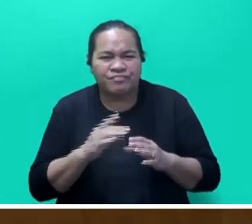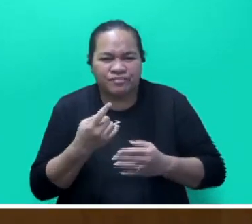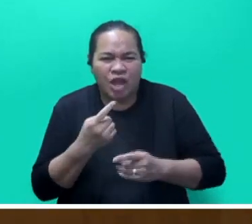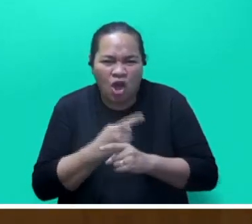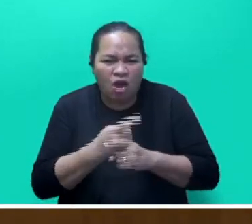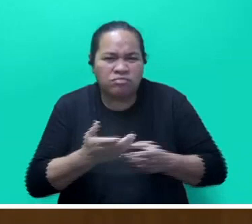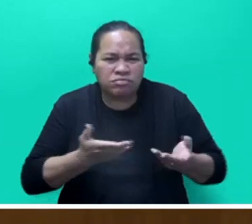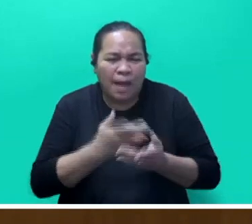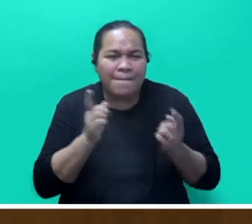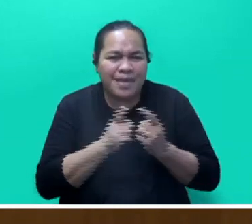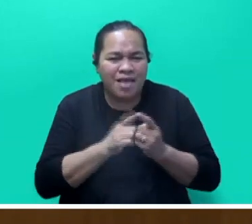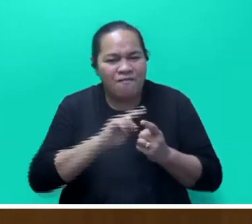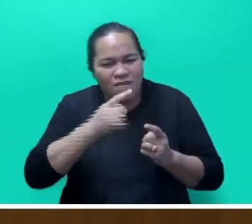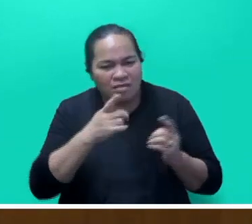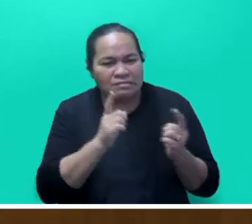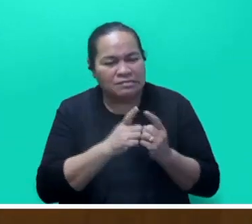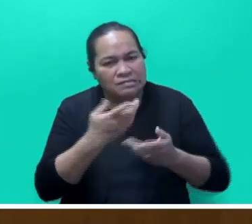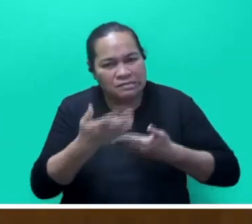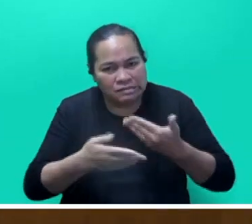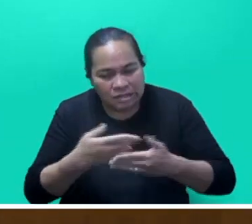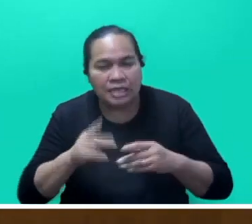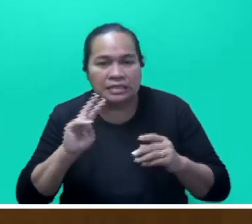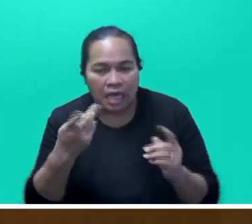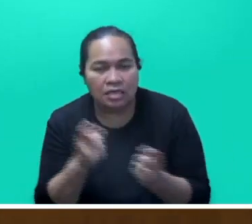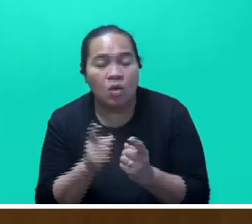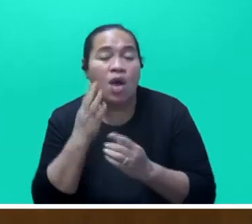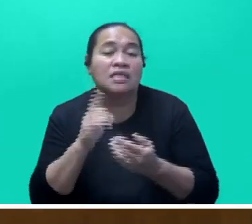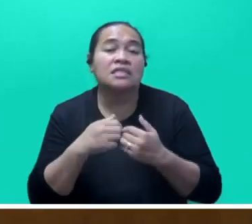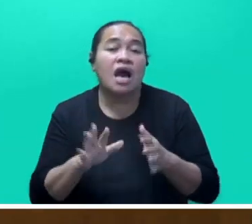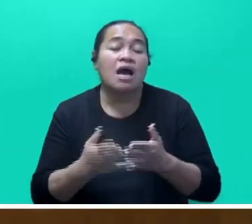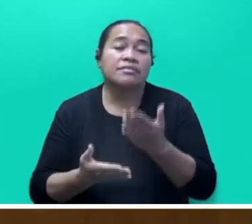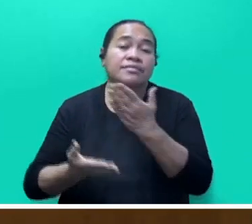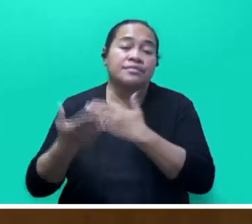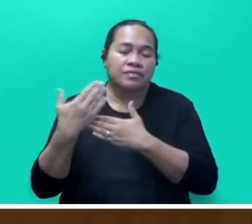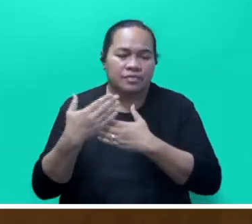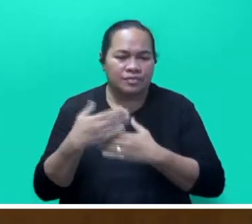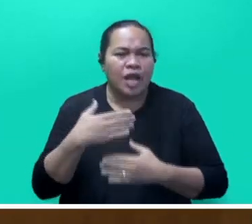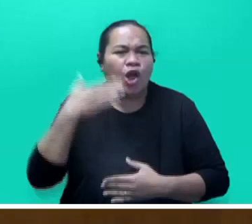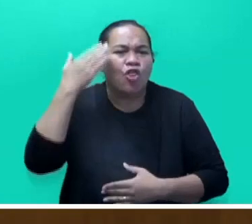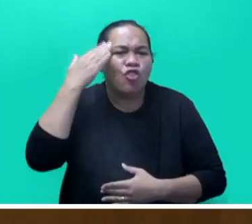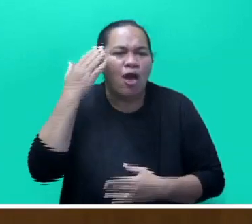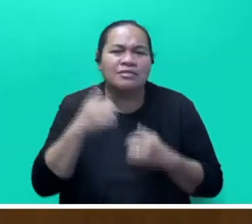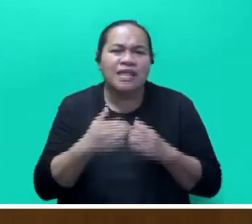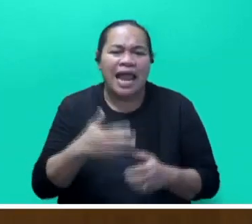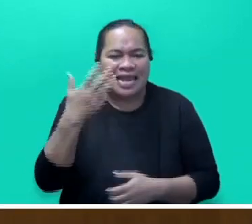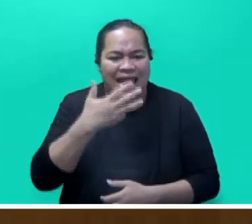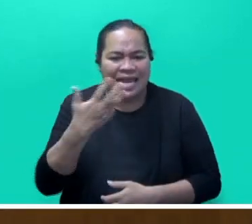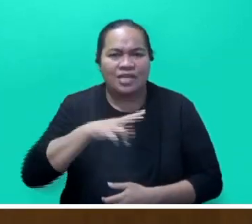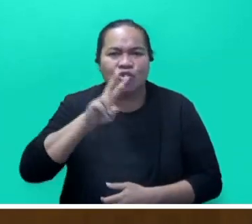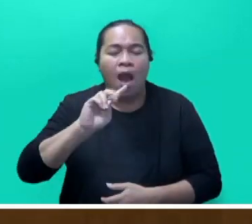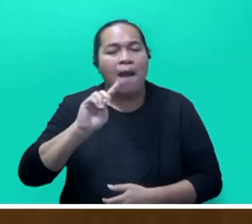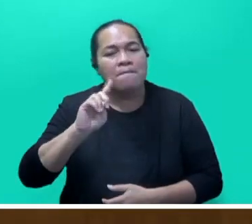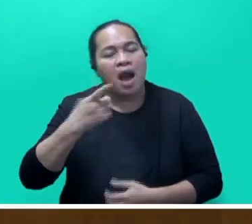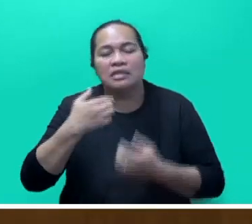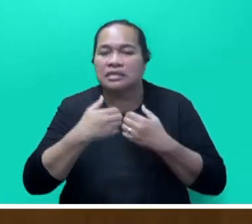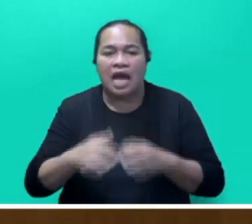and meetings and conferences that began, I thought began in 1992, but in fact it